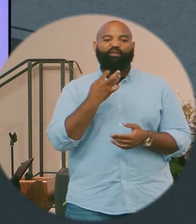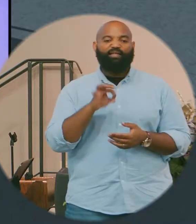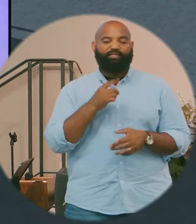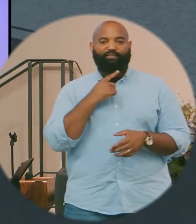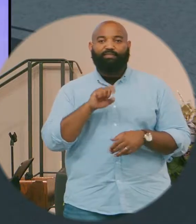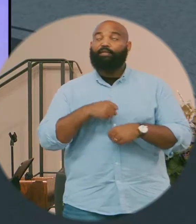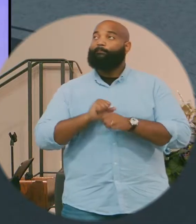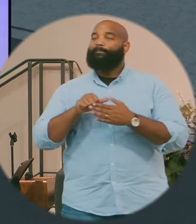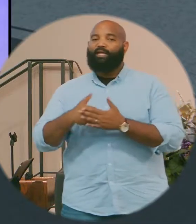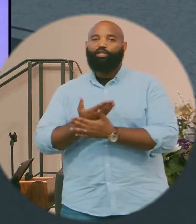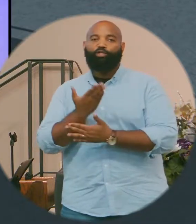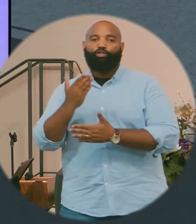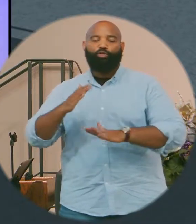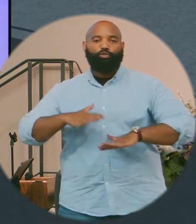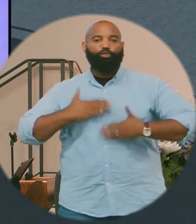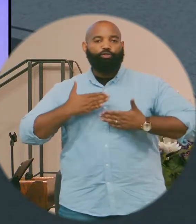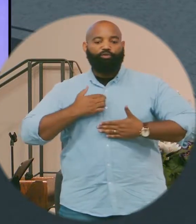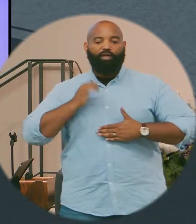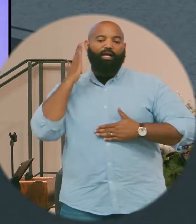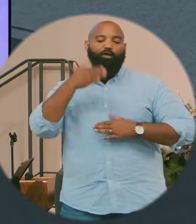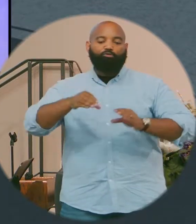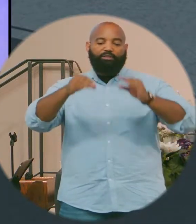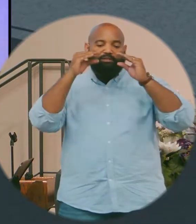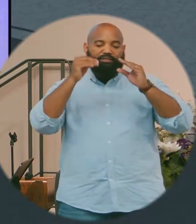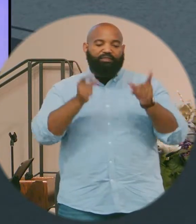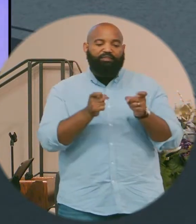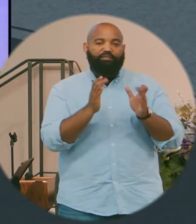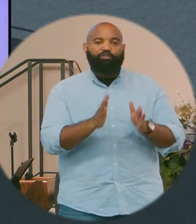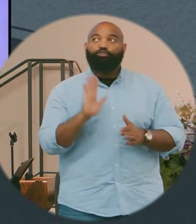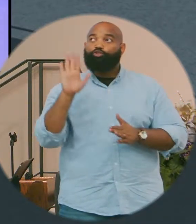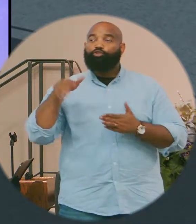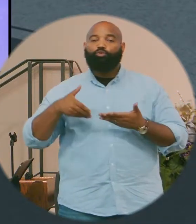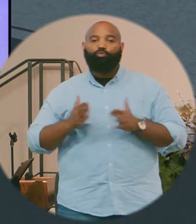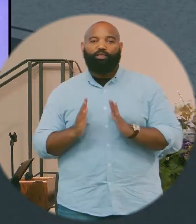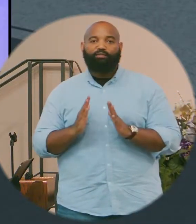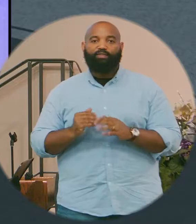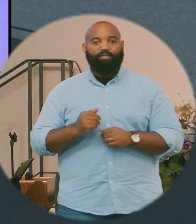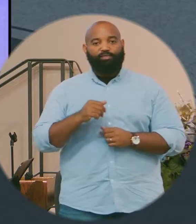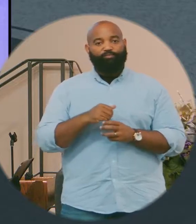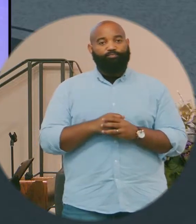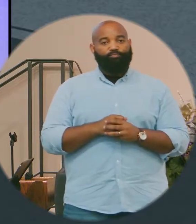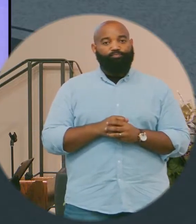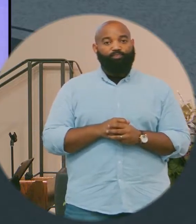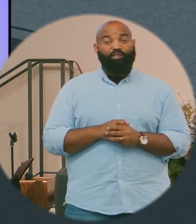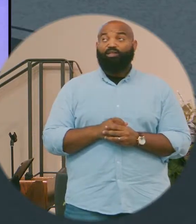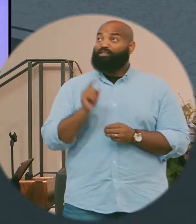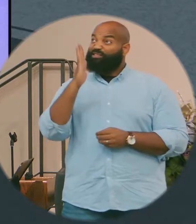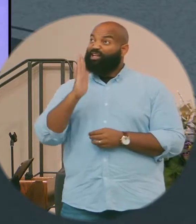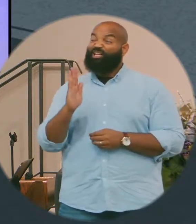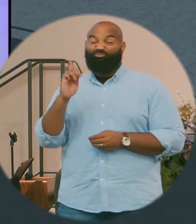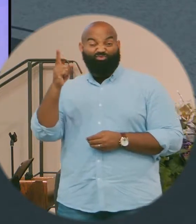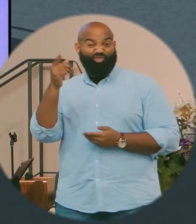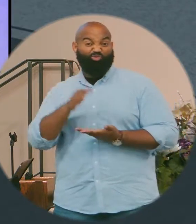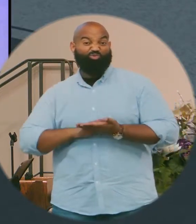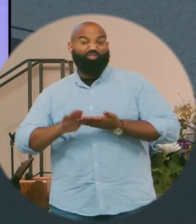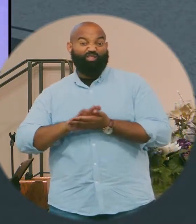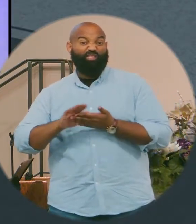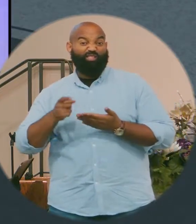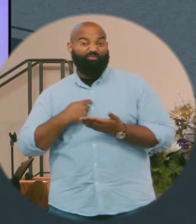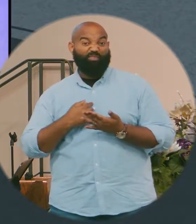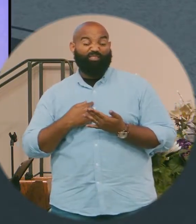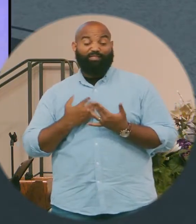He says, I will teach transgressor your ways. What he was saying is, I will, but because you're cleansing me out, Lord, I will set